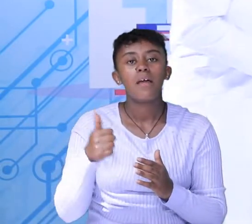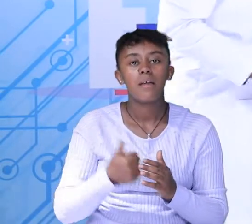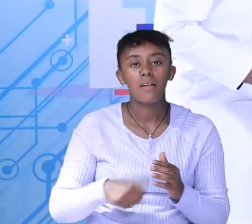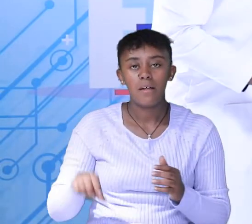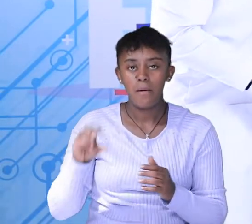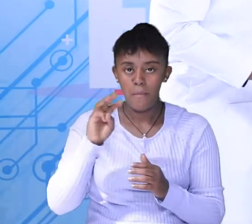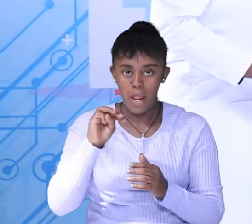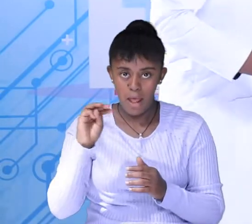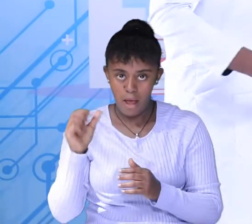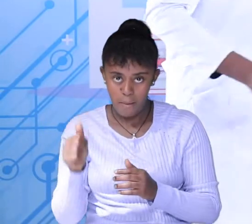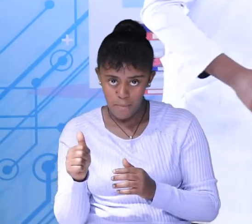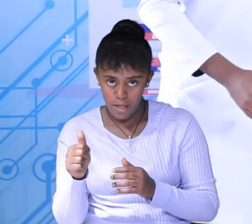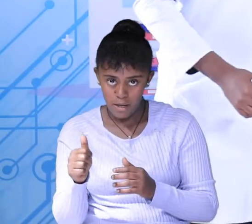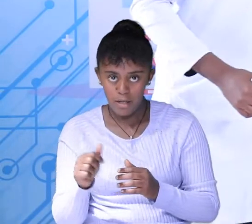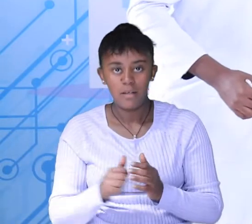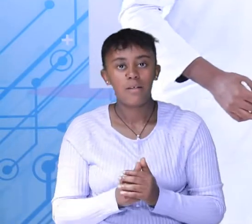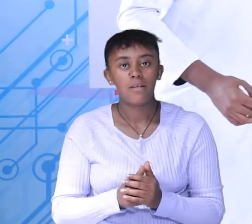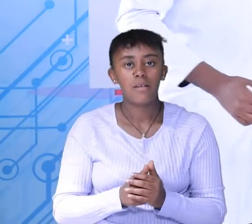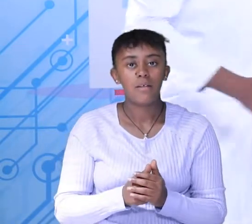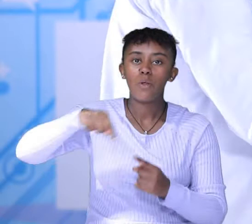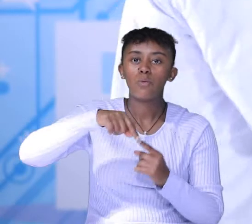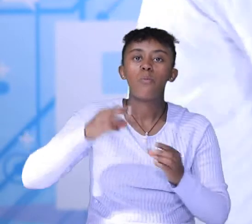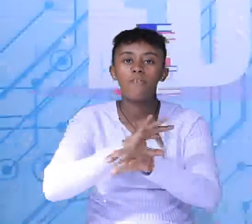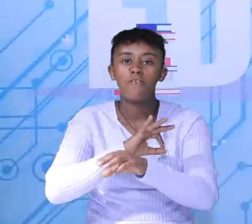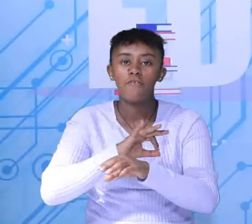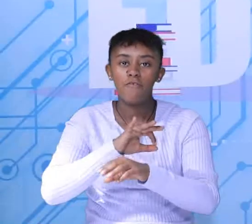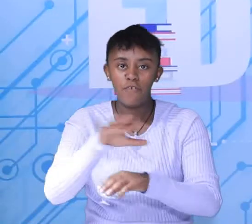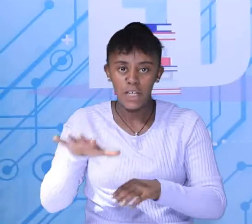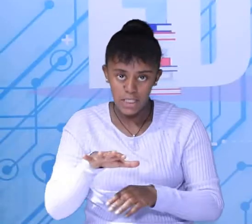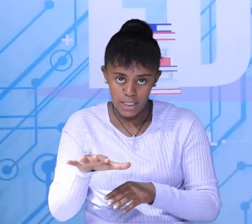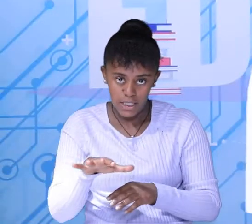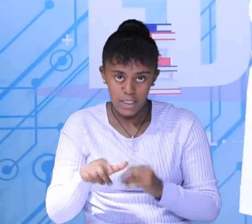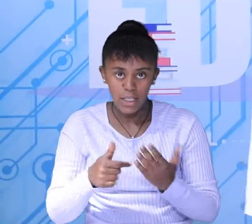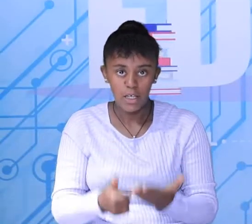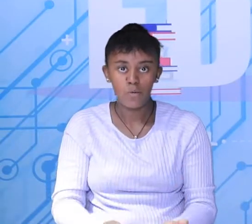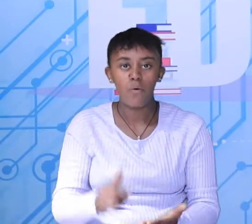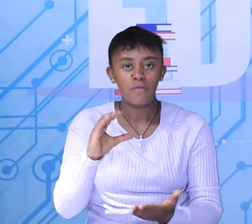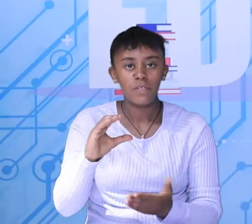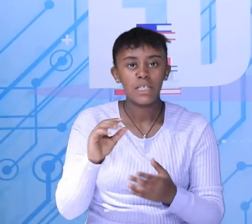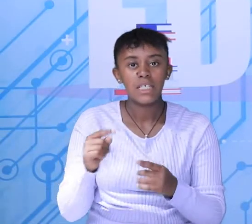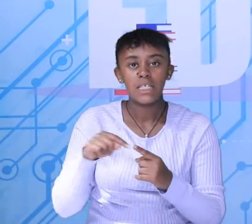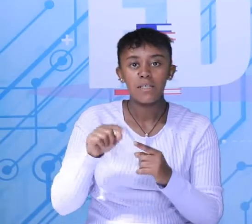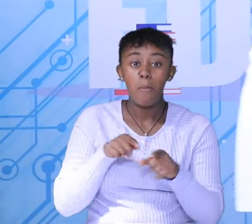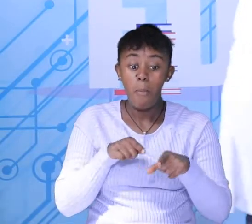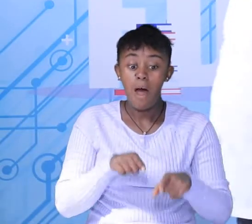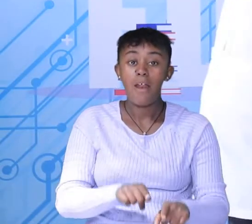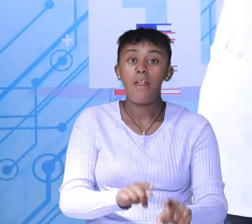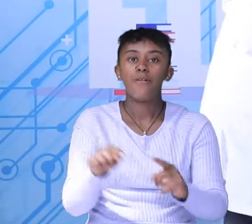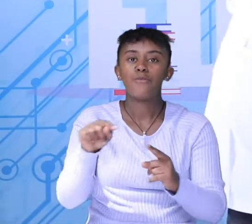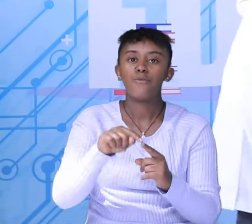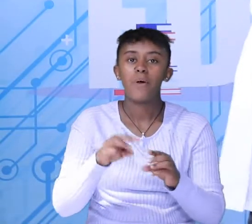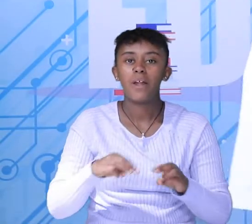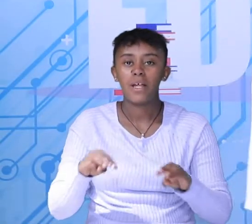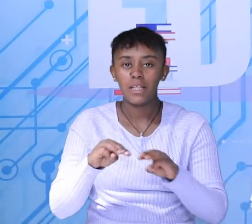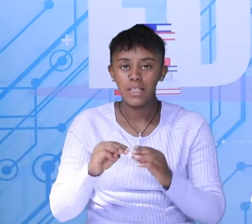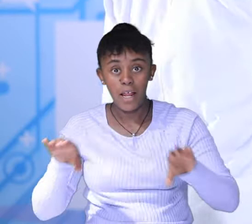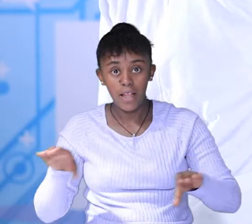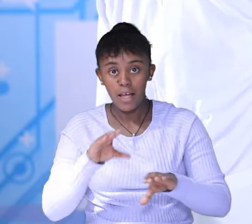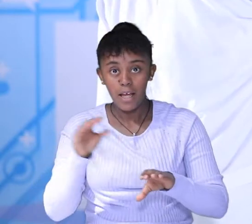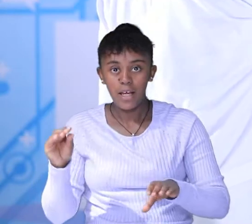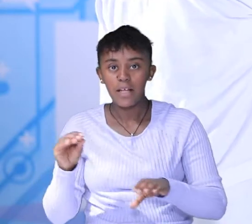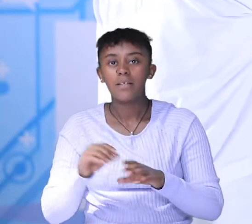about how to determine the magnetic force on a straight current carrying conductor. At last, we have